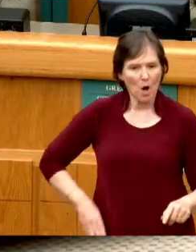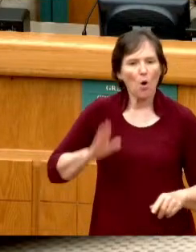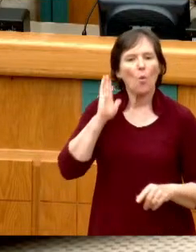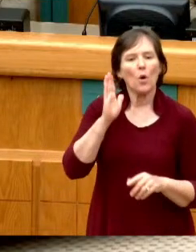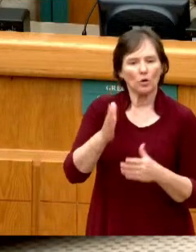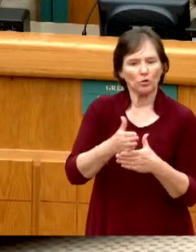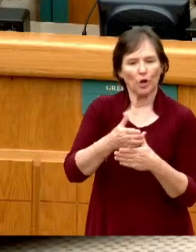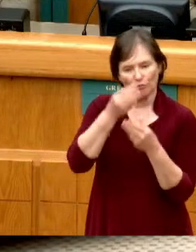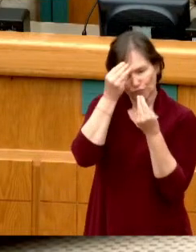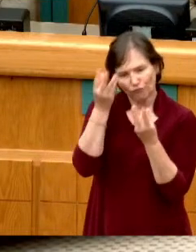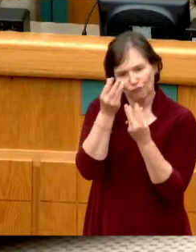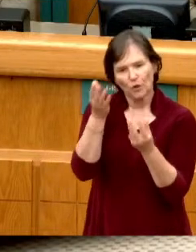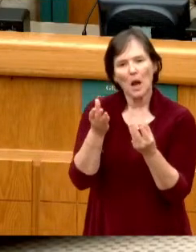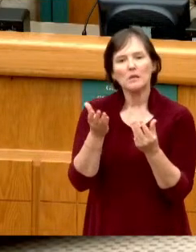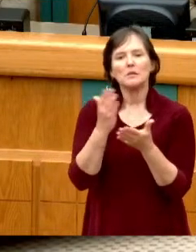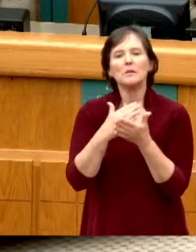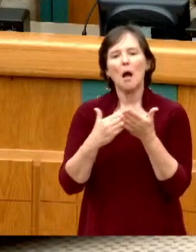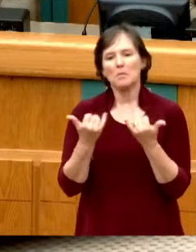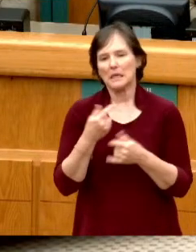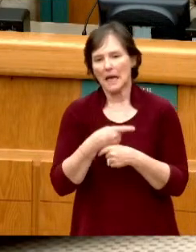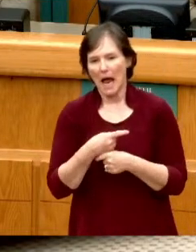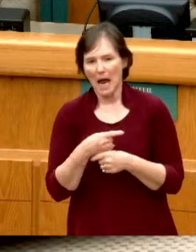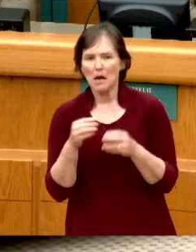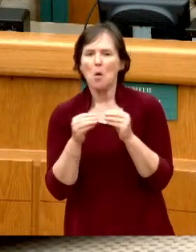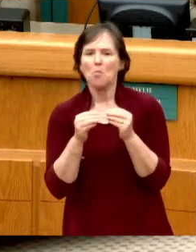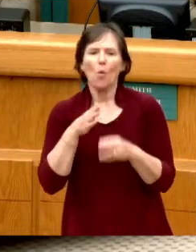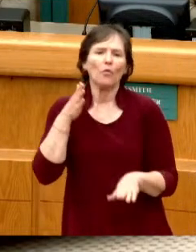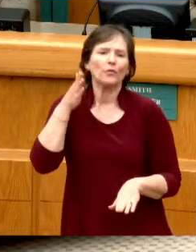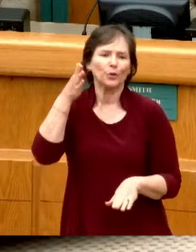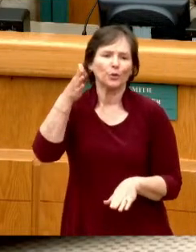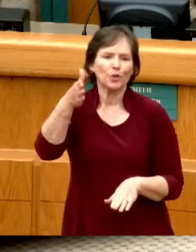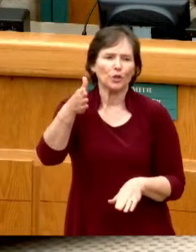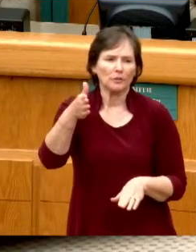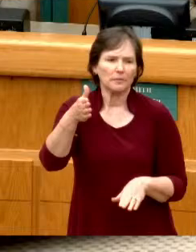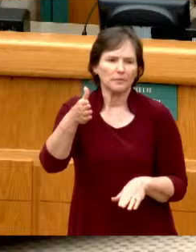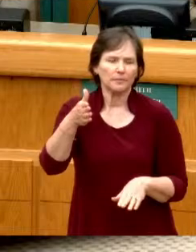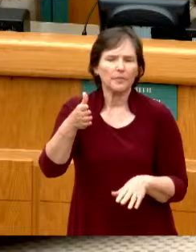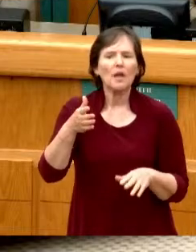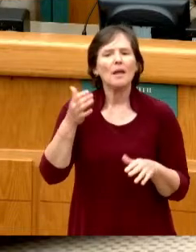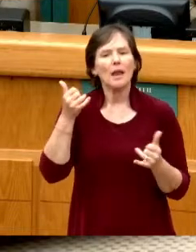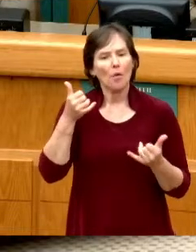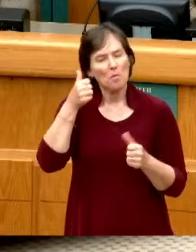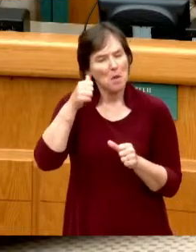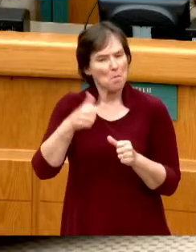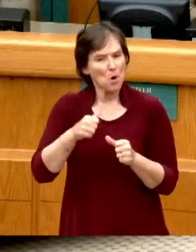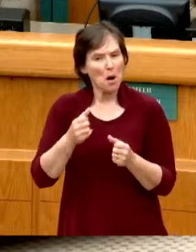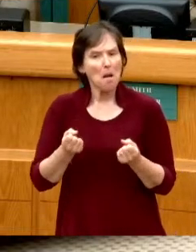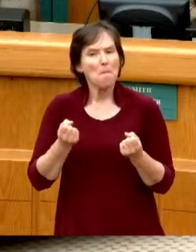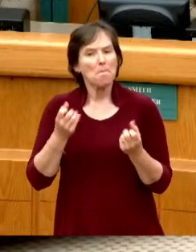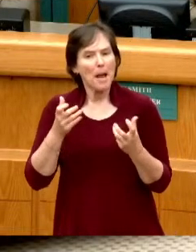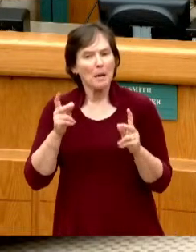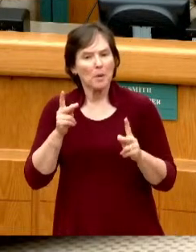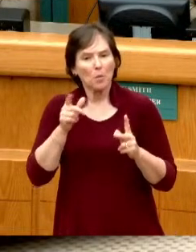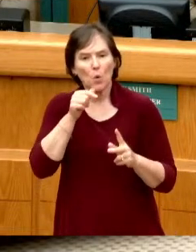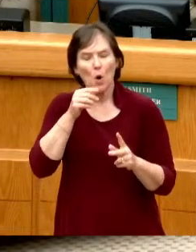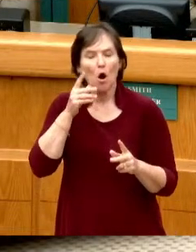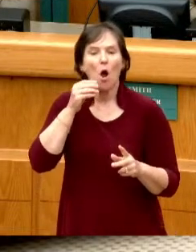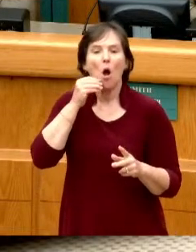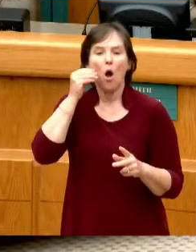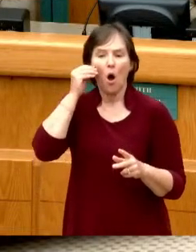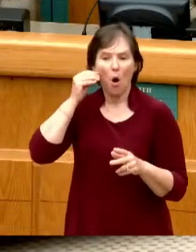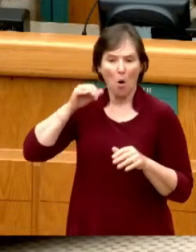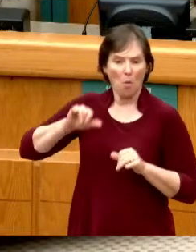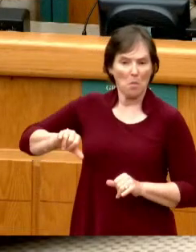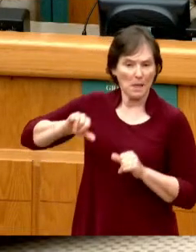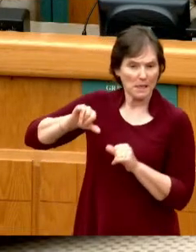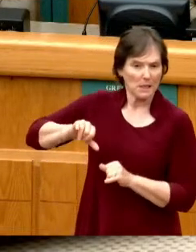future. But again, many of the homebound are already enrolled in programs that serve their medical or dietary needs. Some